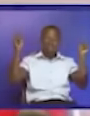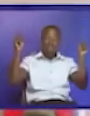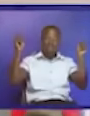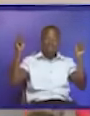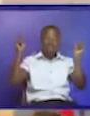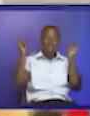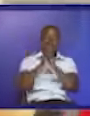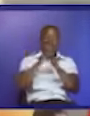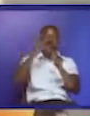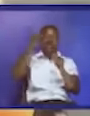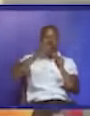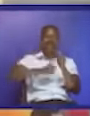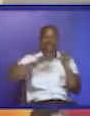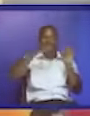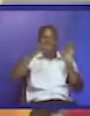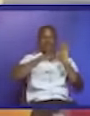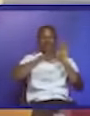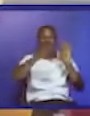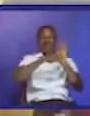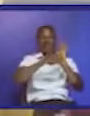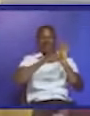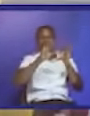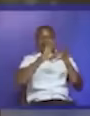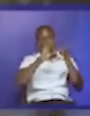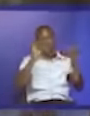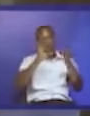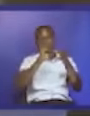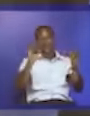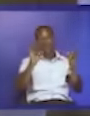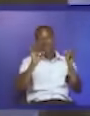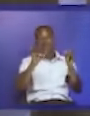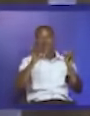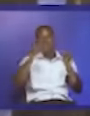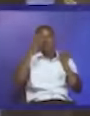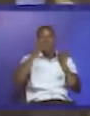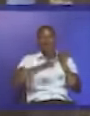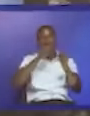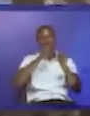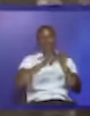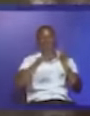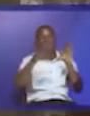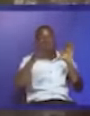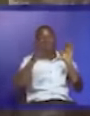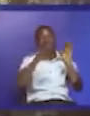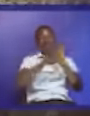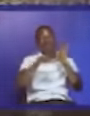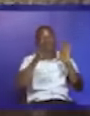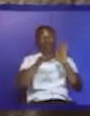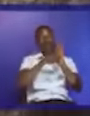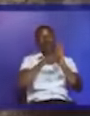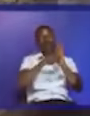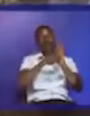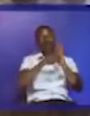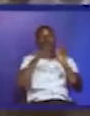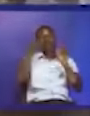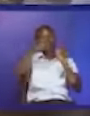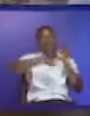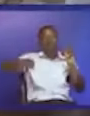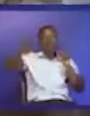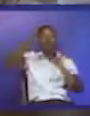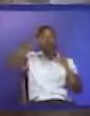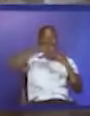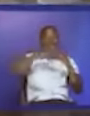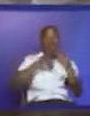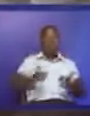that every negative pattern and every negative cycle over my life, my